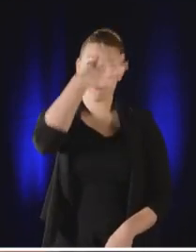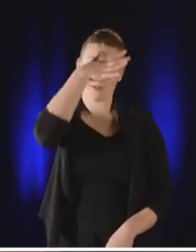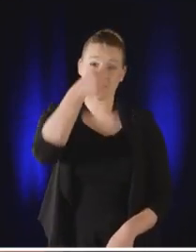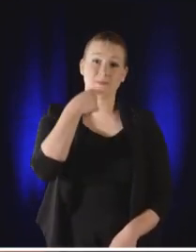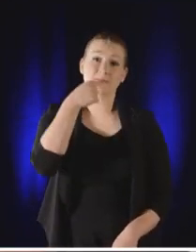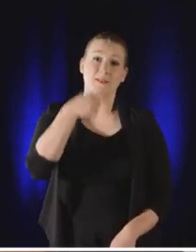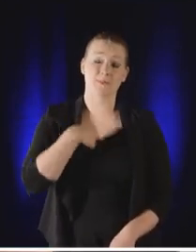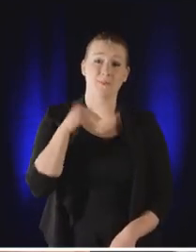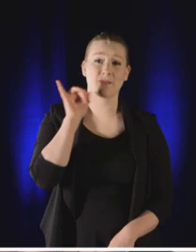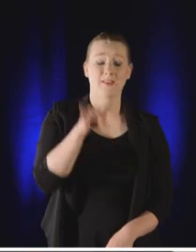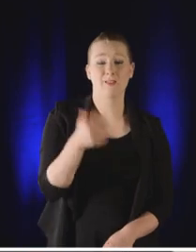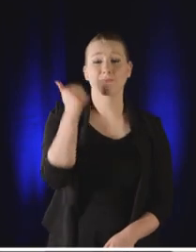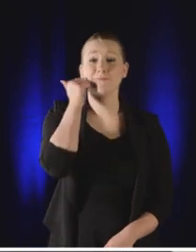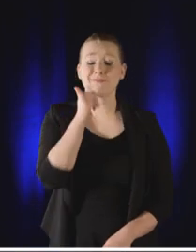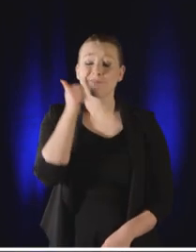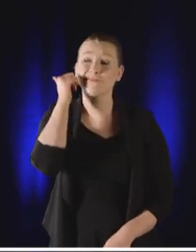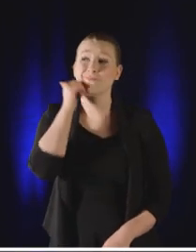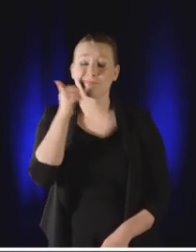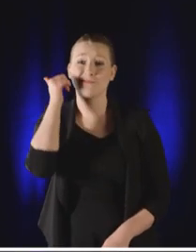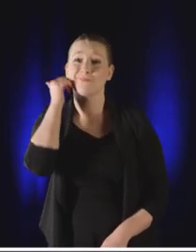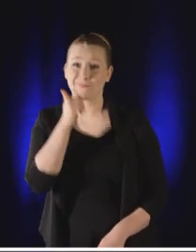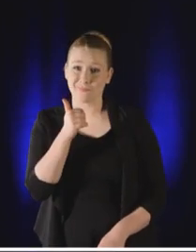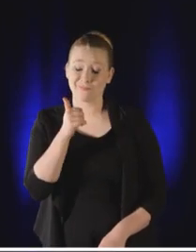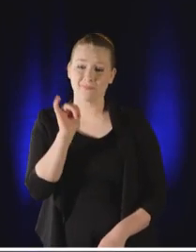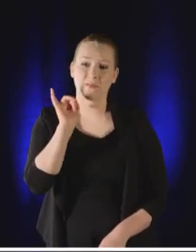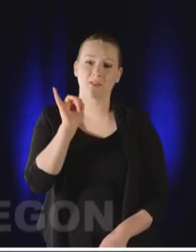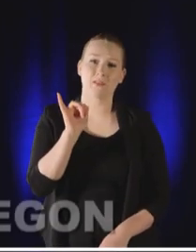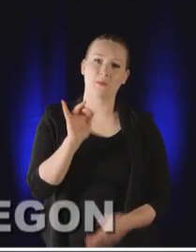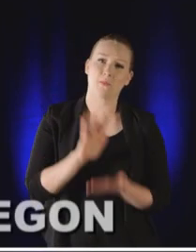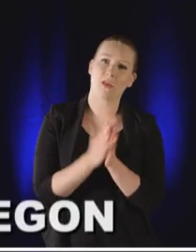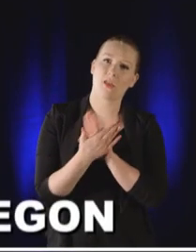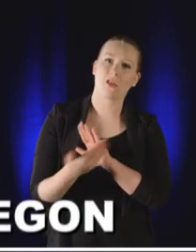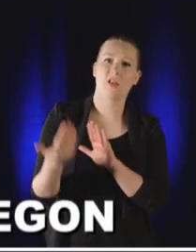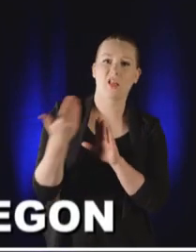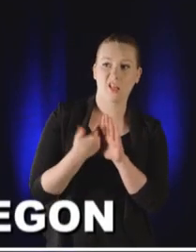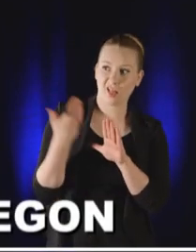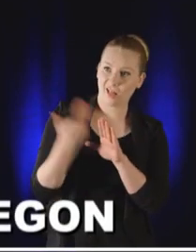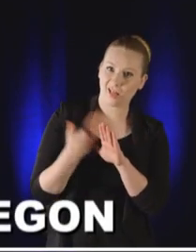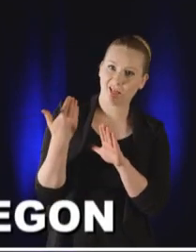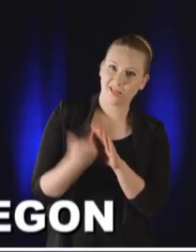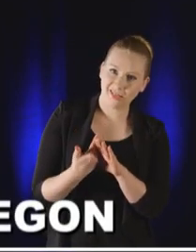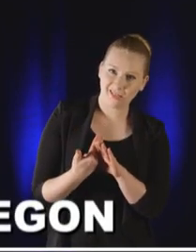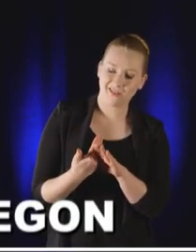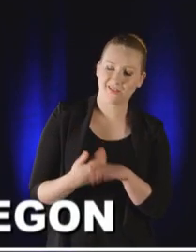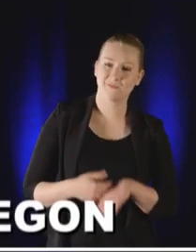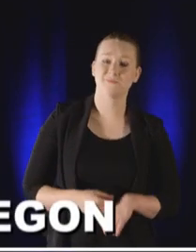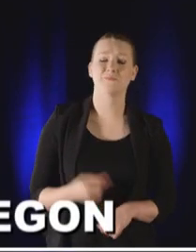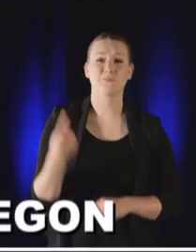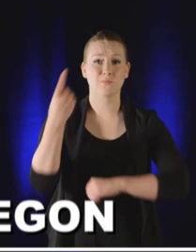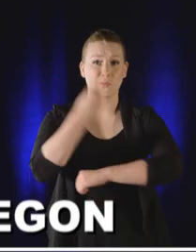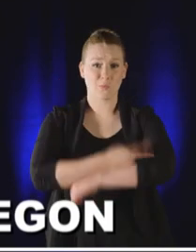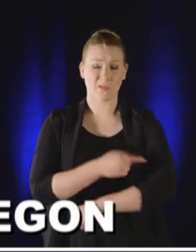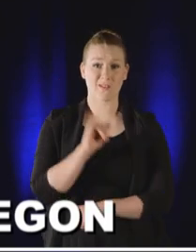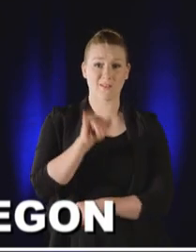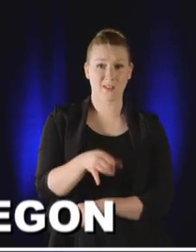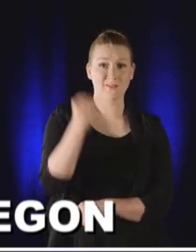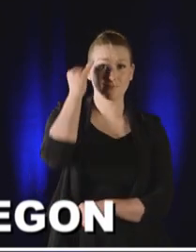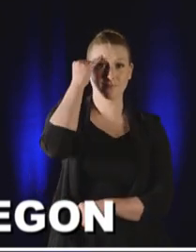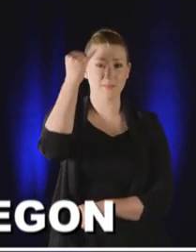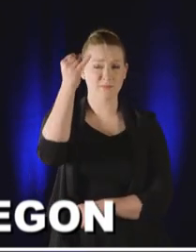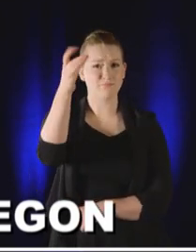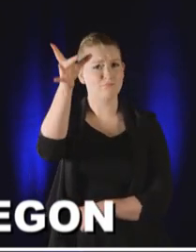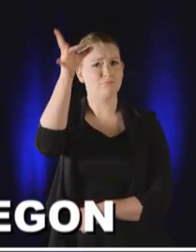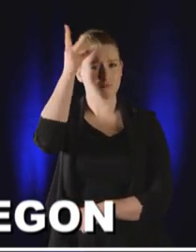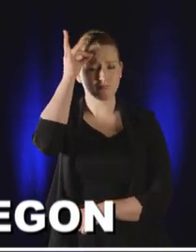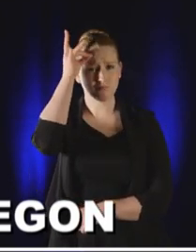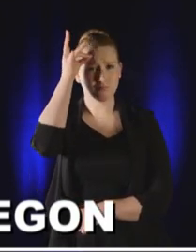my parents every single day. And it can get really annoying. But one day, that thought